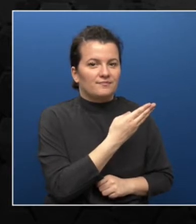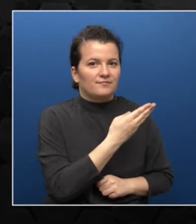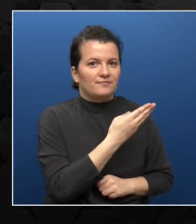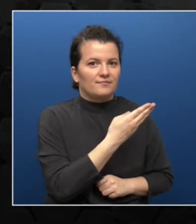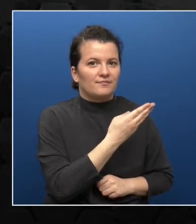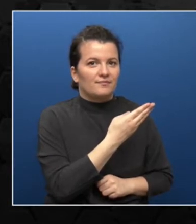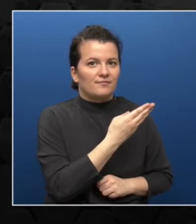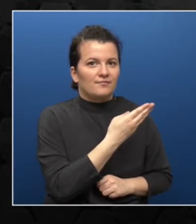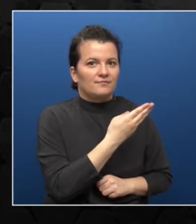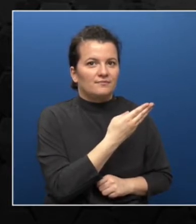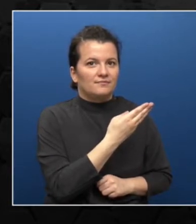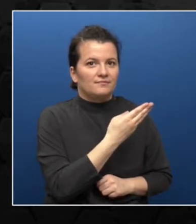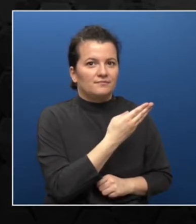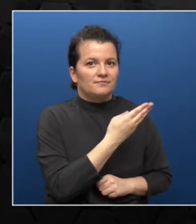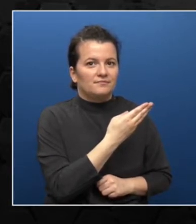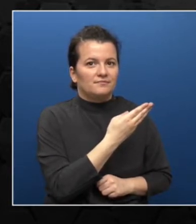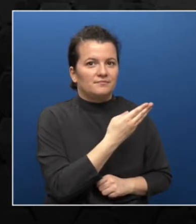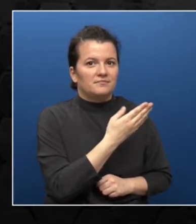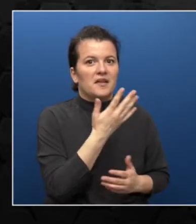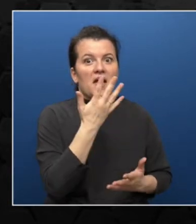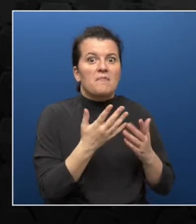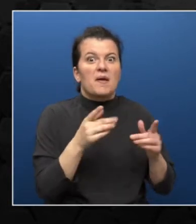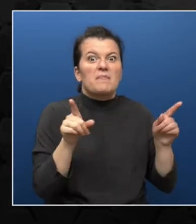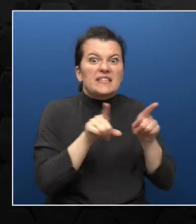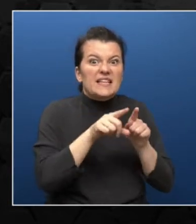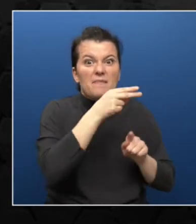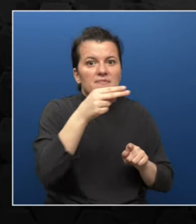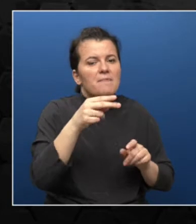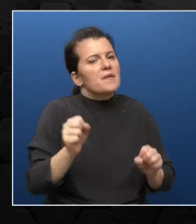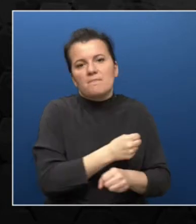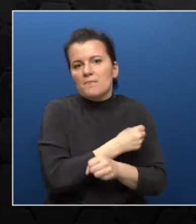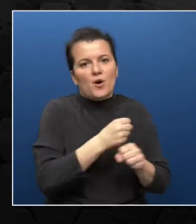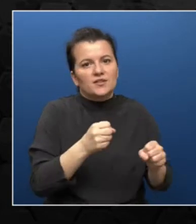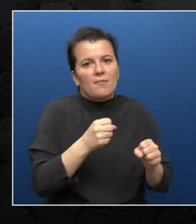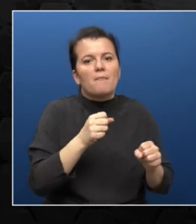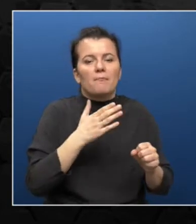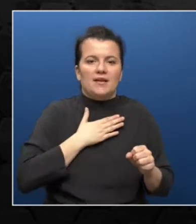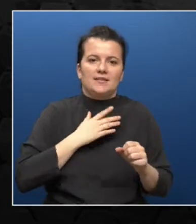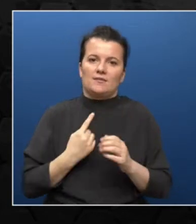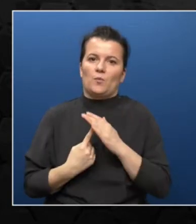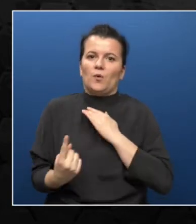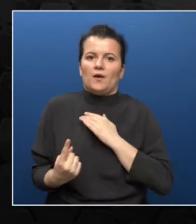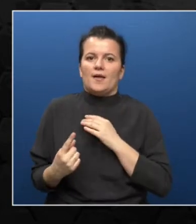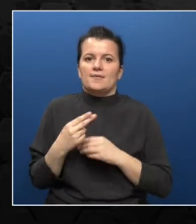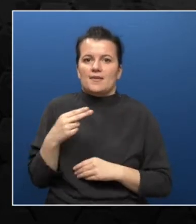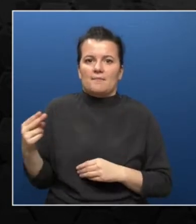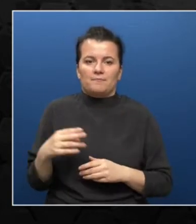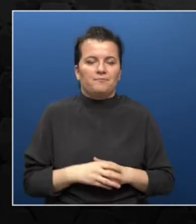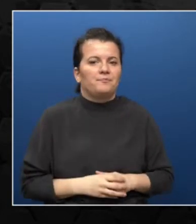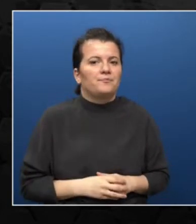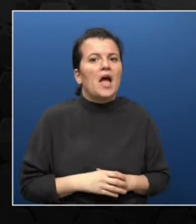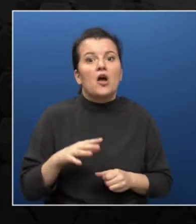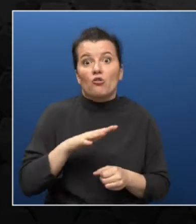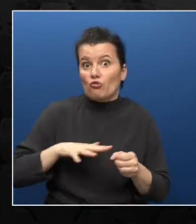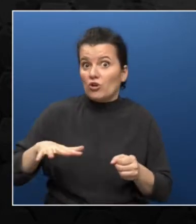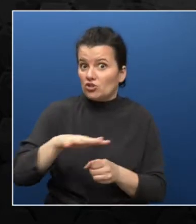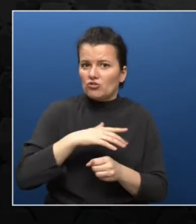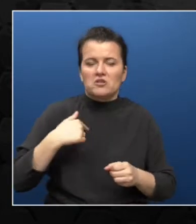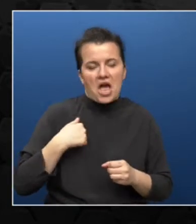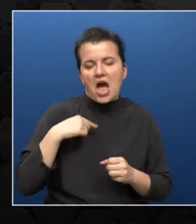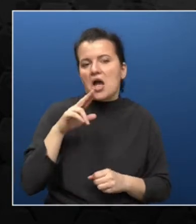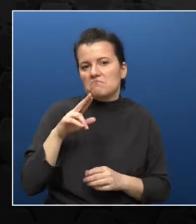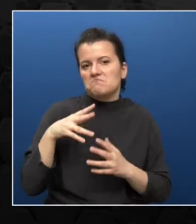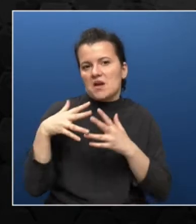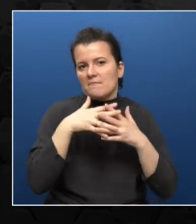Lu, just in case somebody have the same name. We are gonna select the region, so Central US, and then we are gonna select the name of